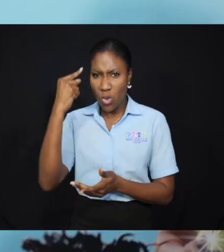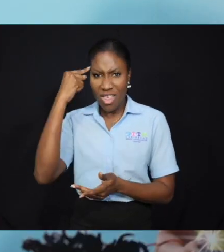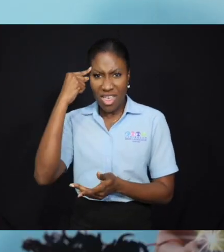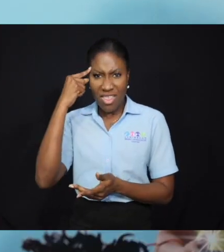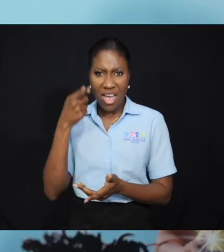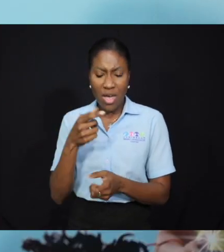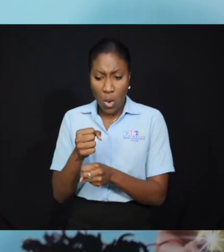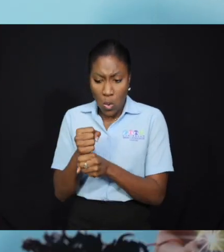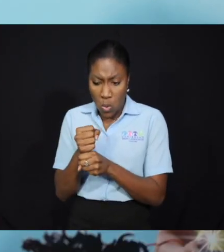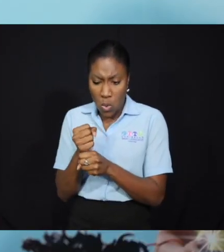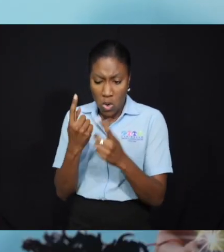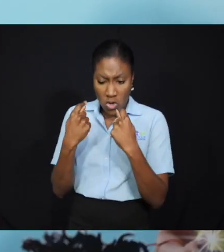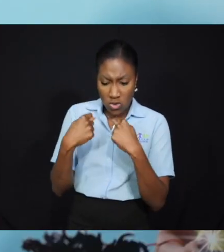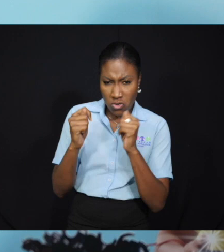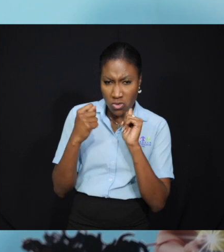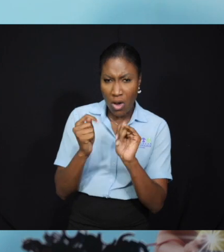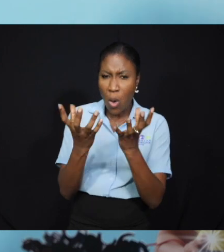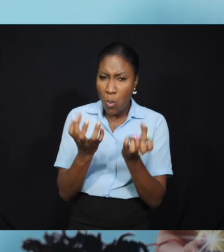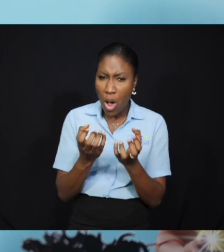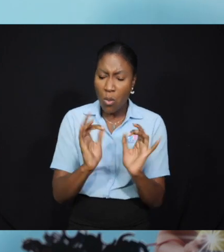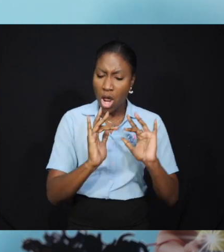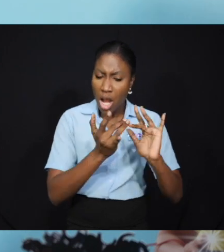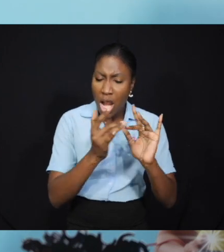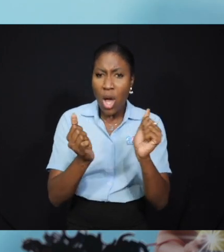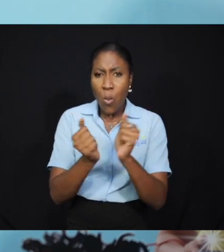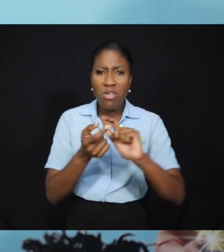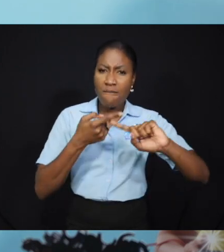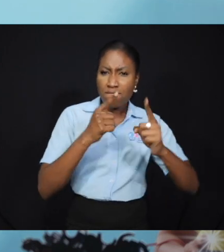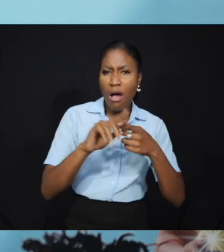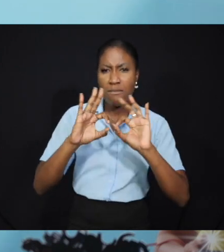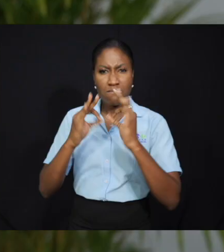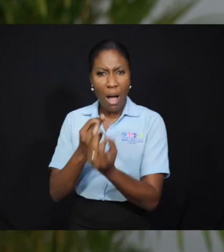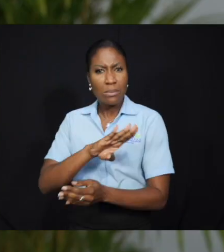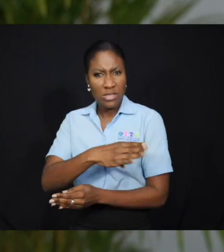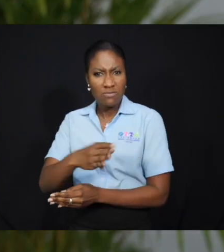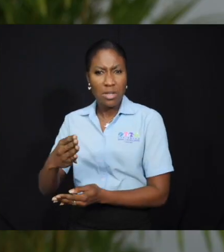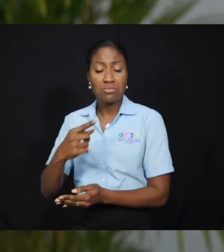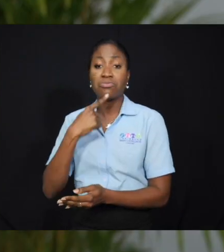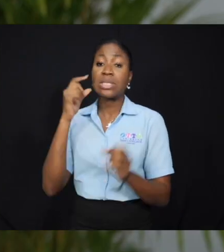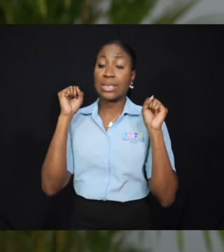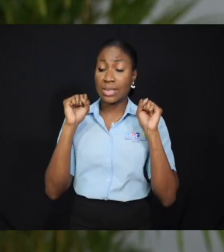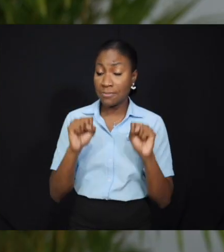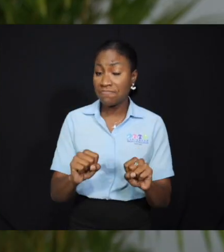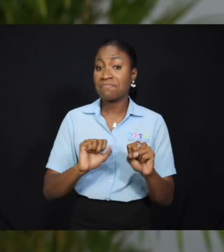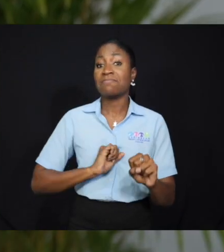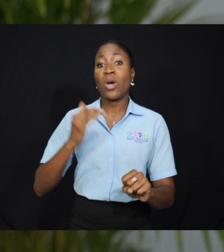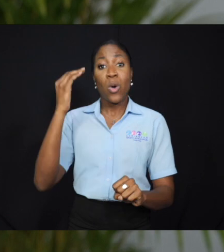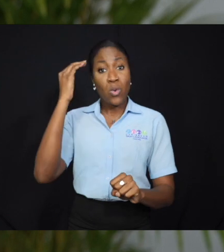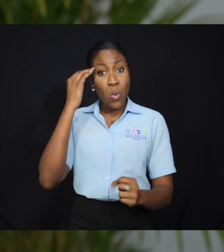that opportunity to stay connected with their friends and their loved ones? Yes, I think that has